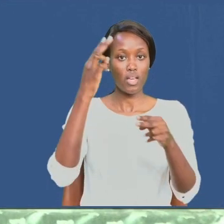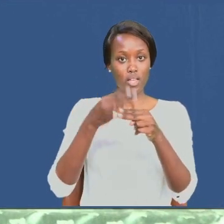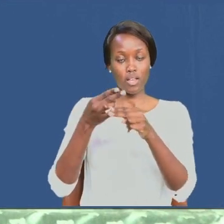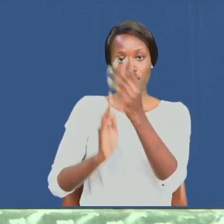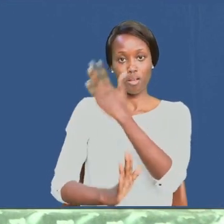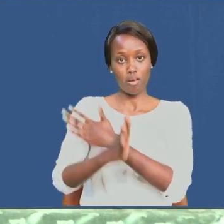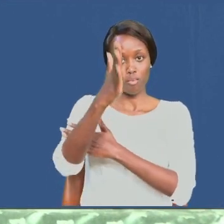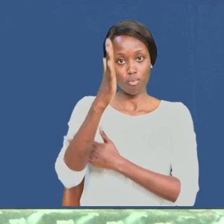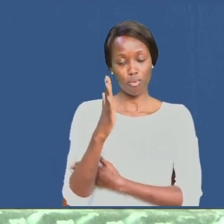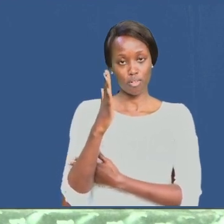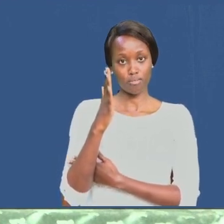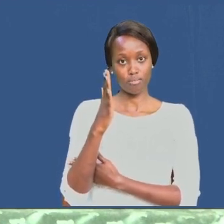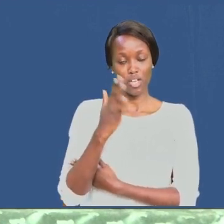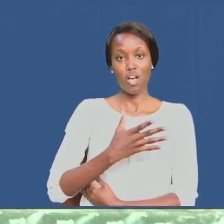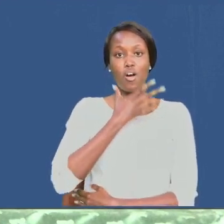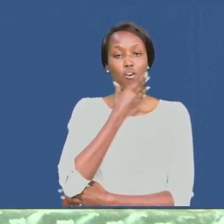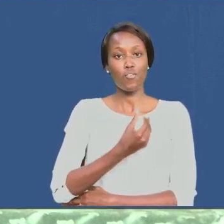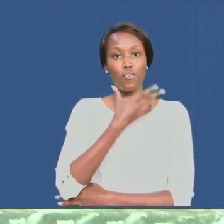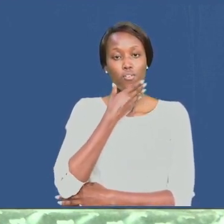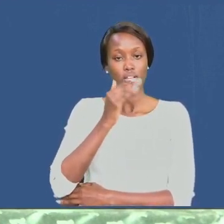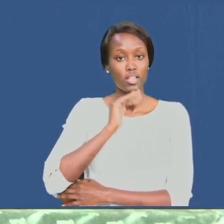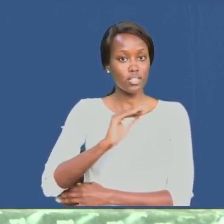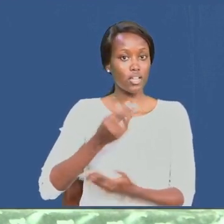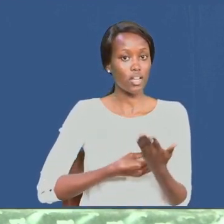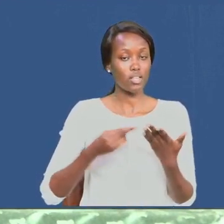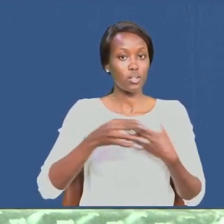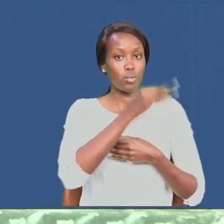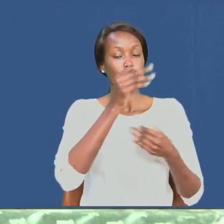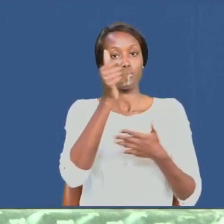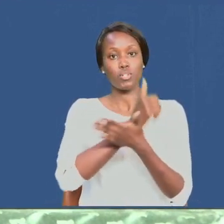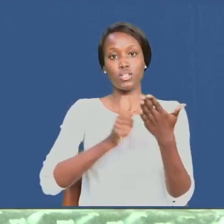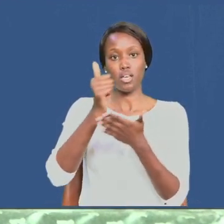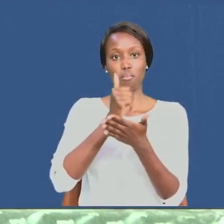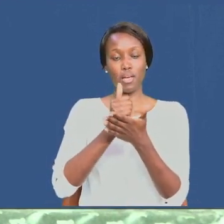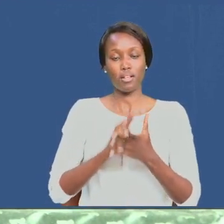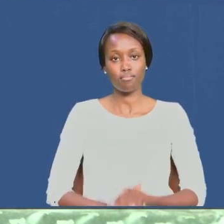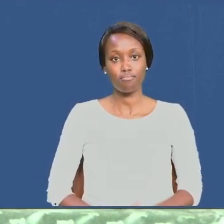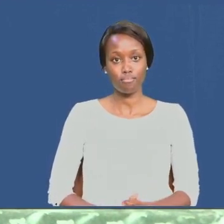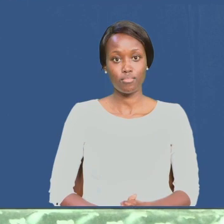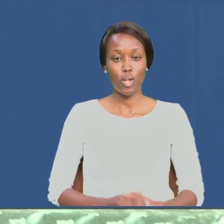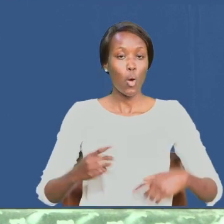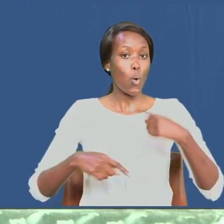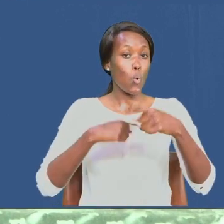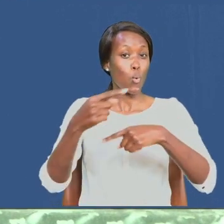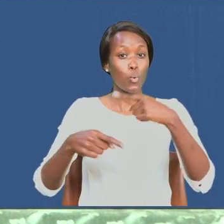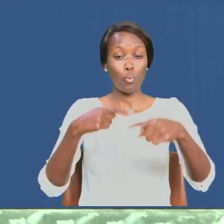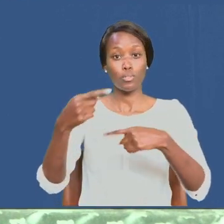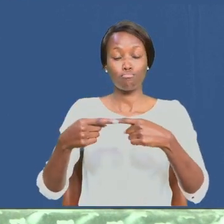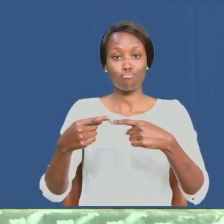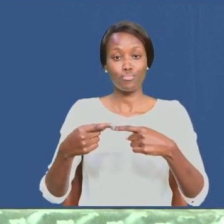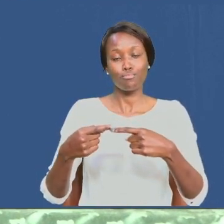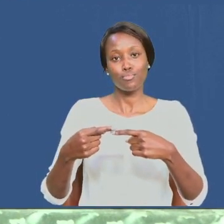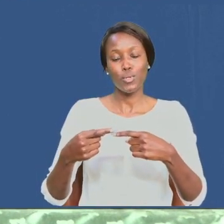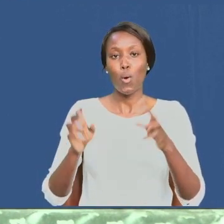the name of God, the Father, the Son, and the Holy Spirit. Amen. This is a continuation of